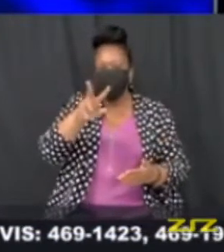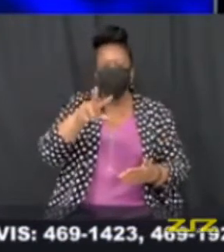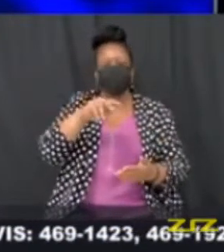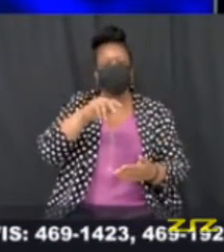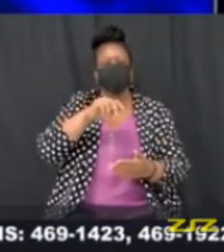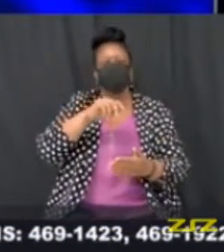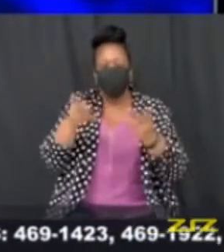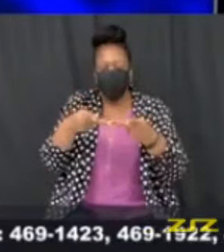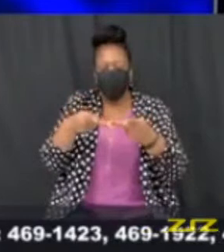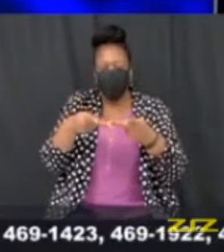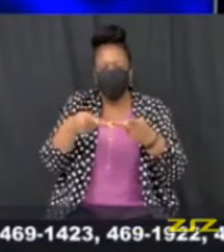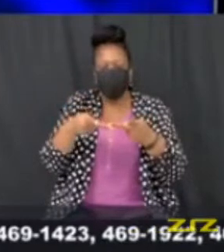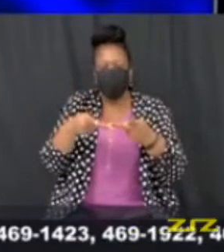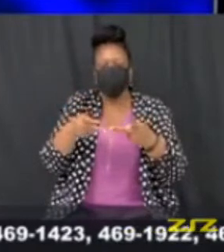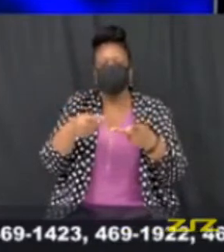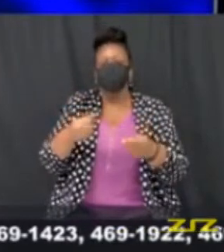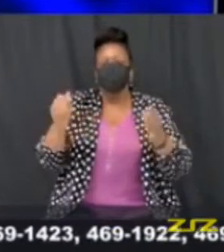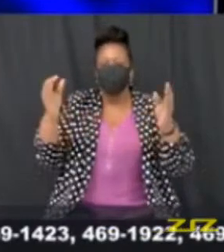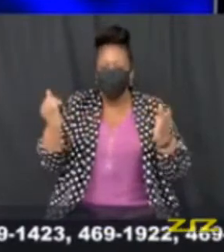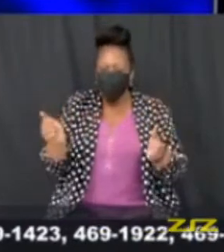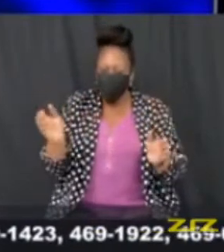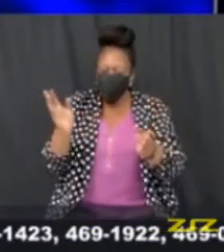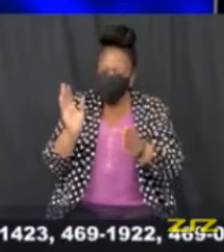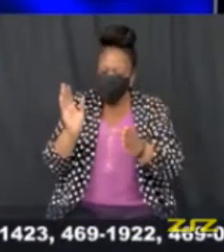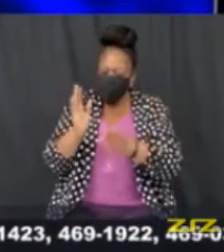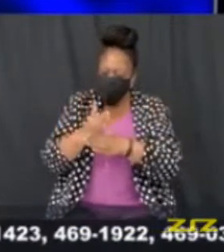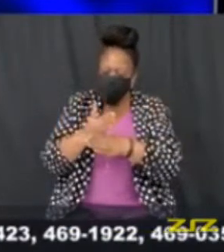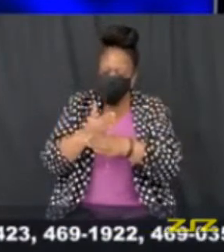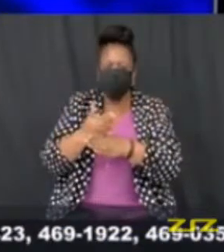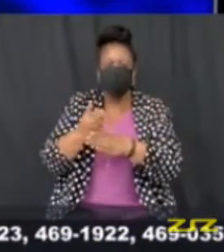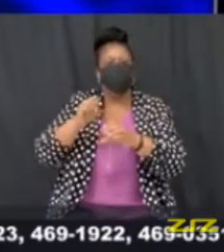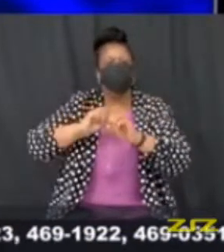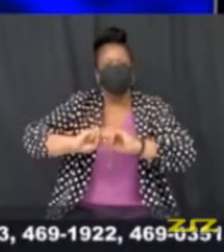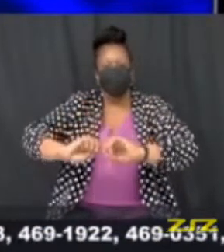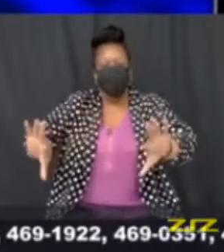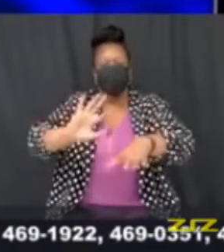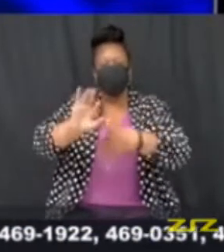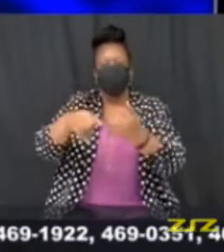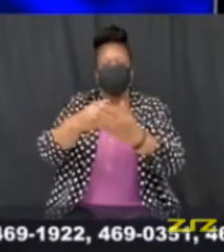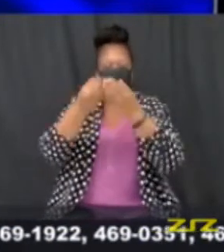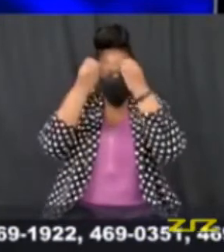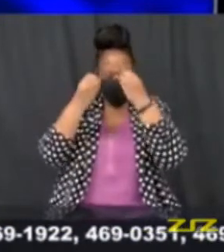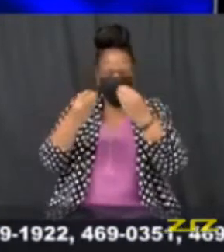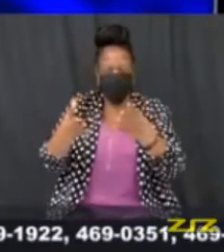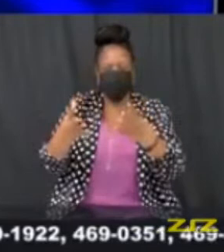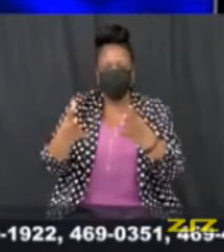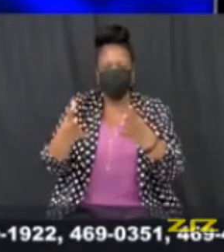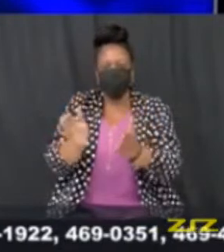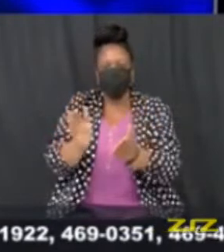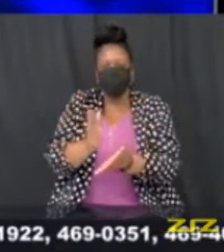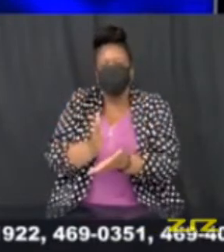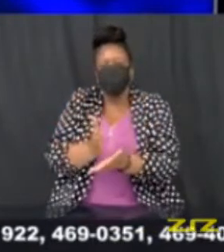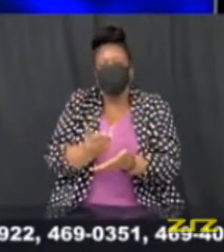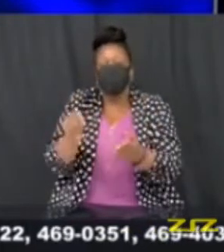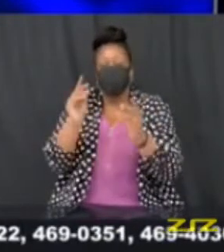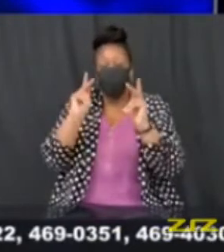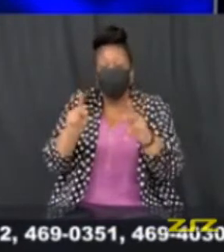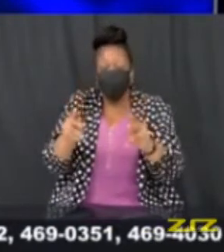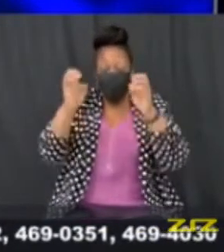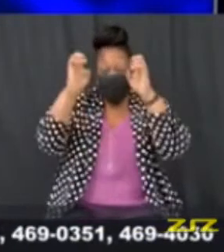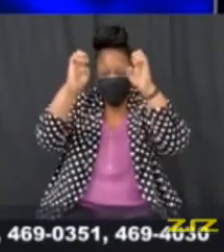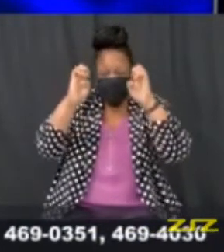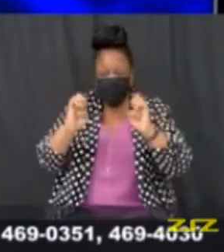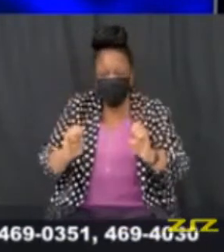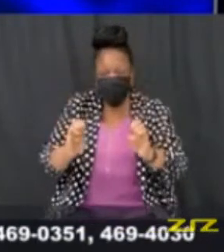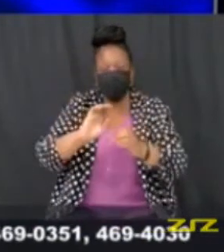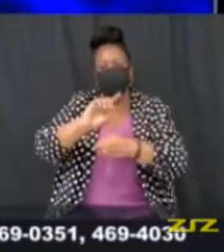in providing relevant information because they play a great part in